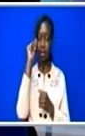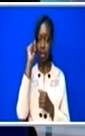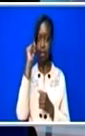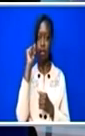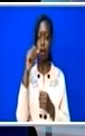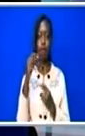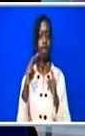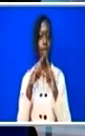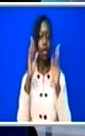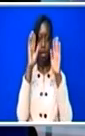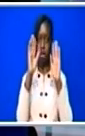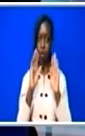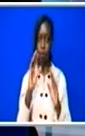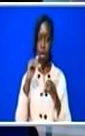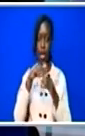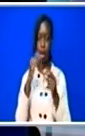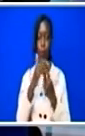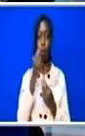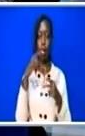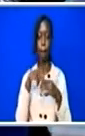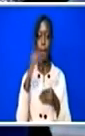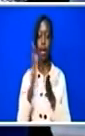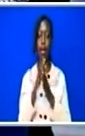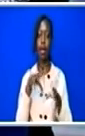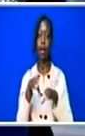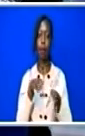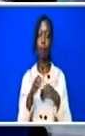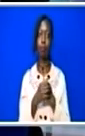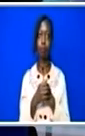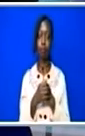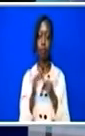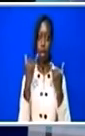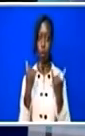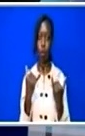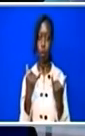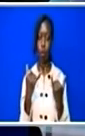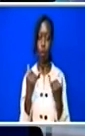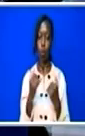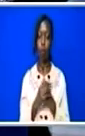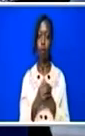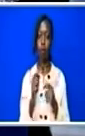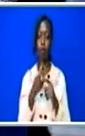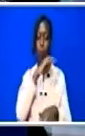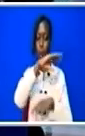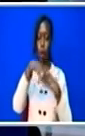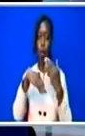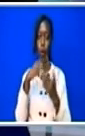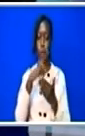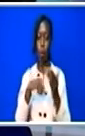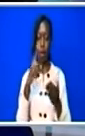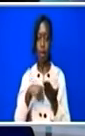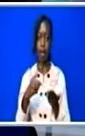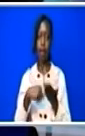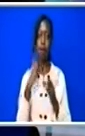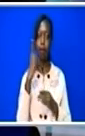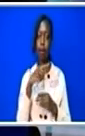both plants and animals. Very important in both plants and animals. Now, Jack, from all what we've discussed, I